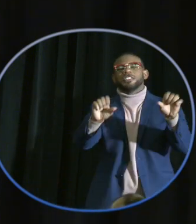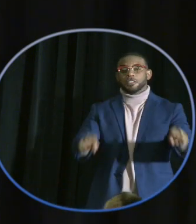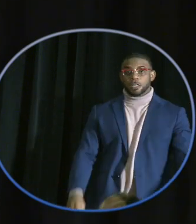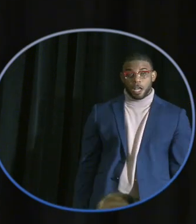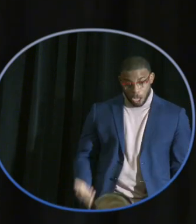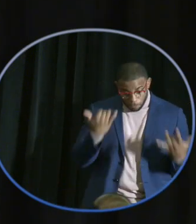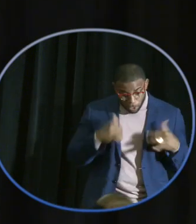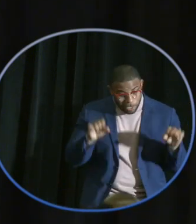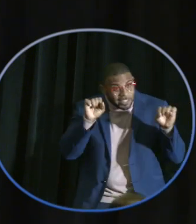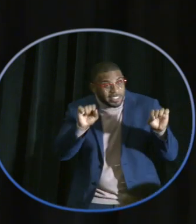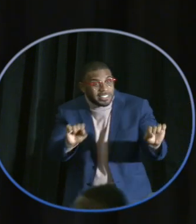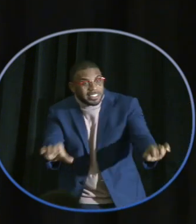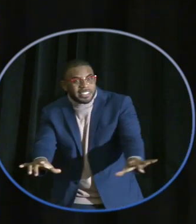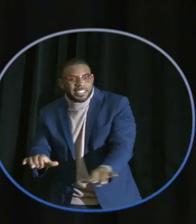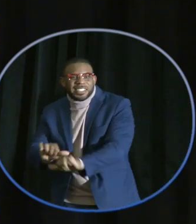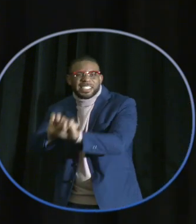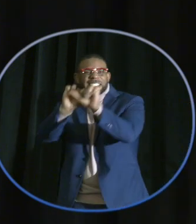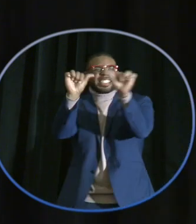abroad, if I can